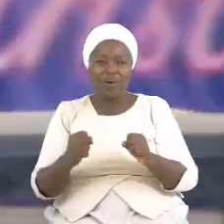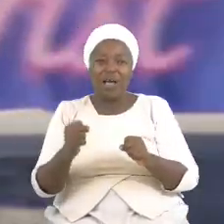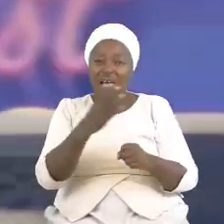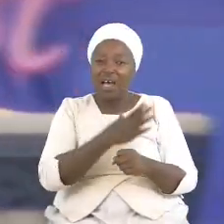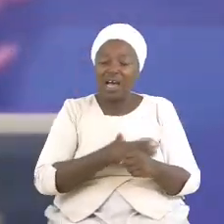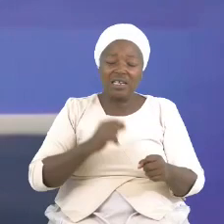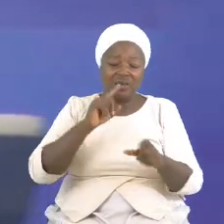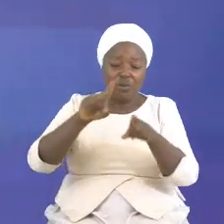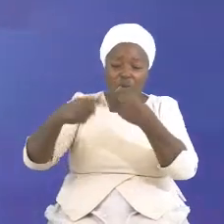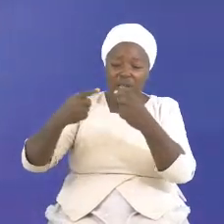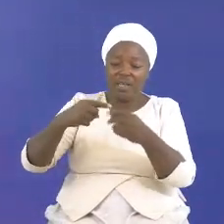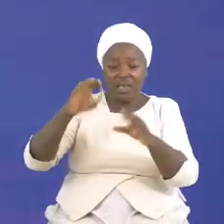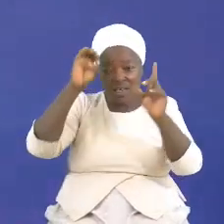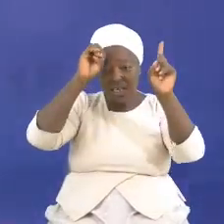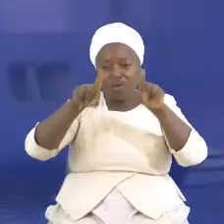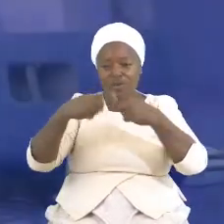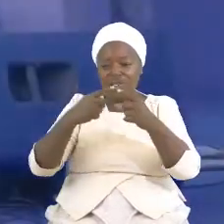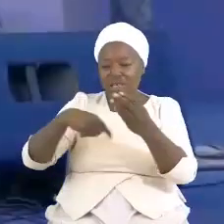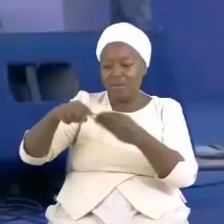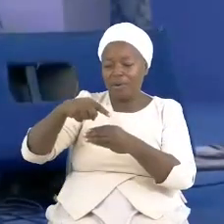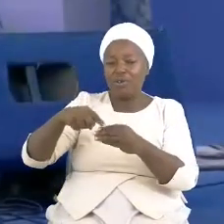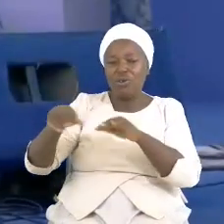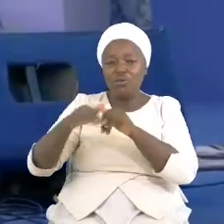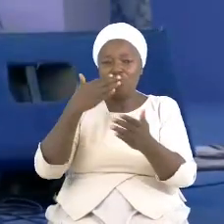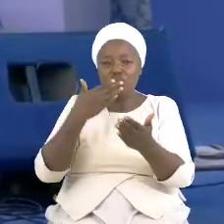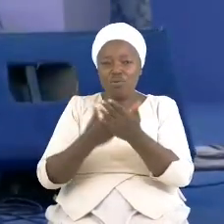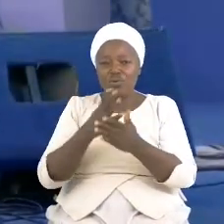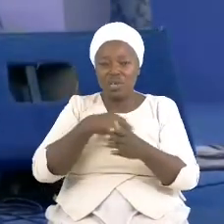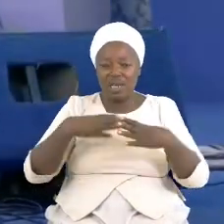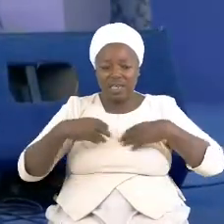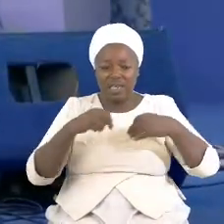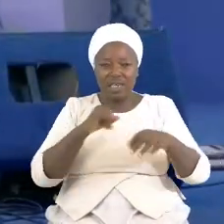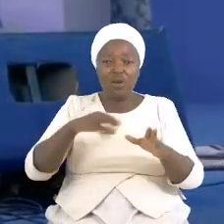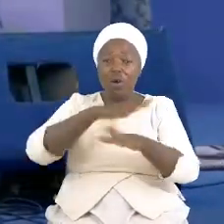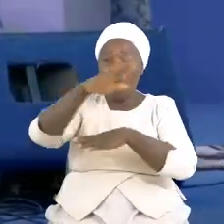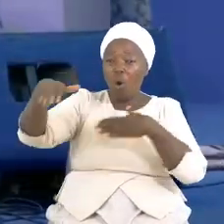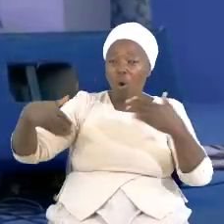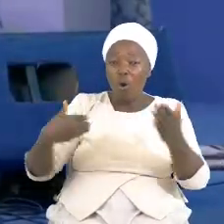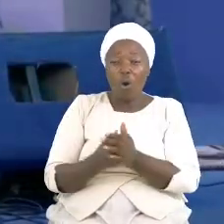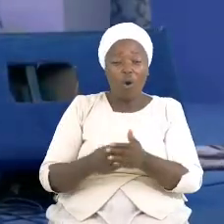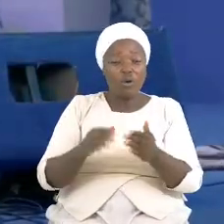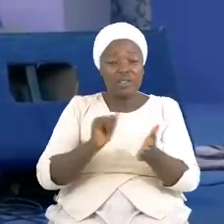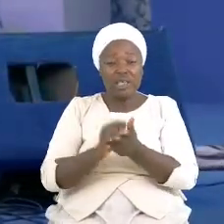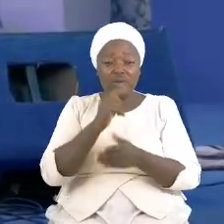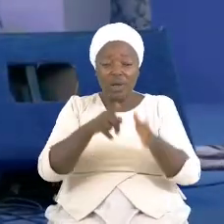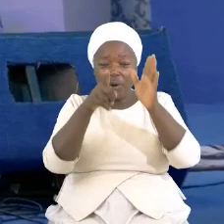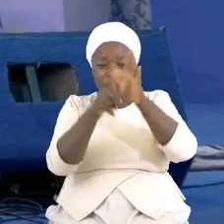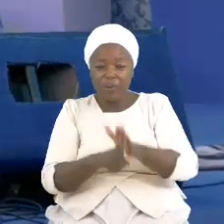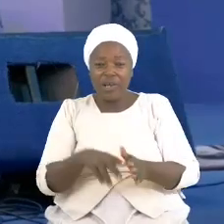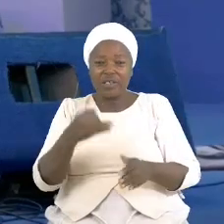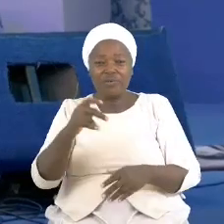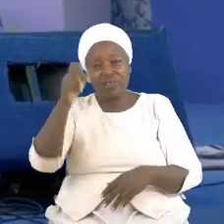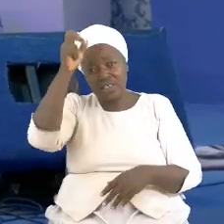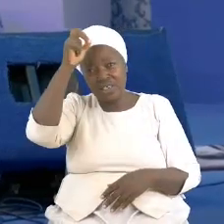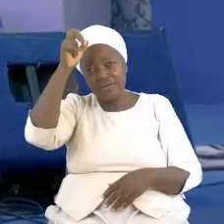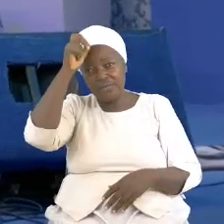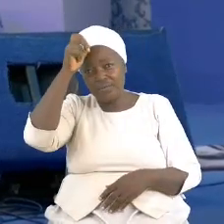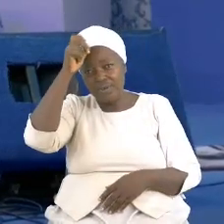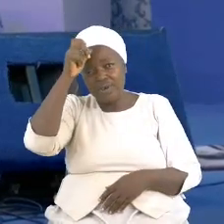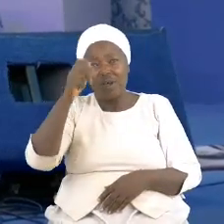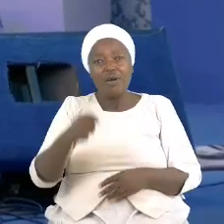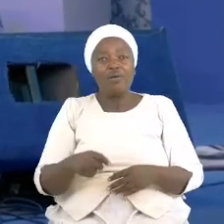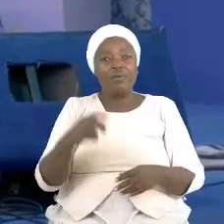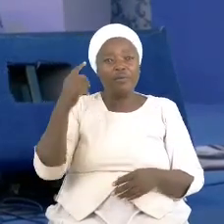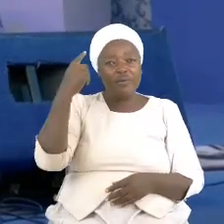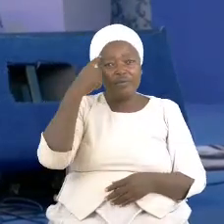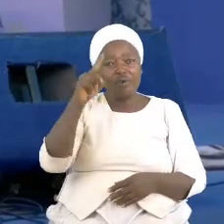about doing good and healing all that were oppressed of the devil, for God was with